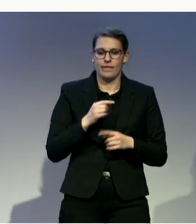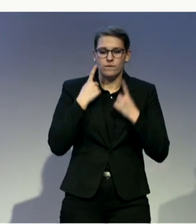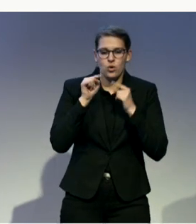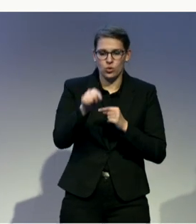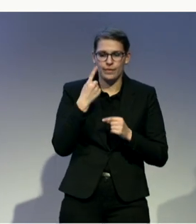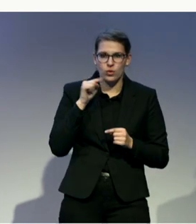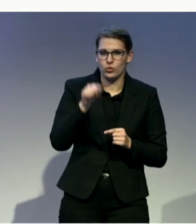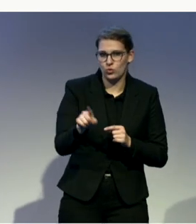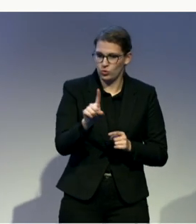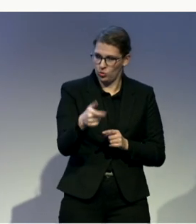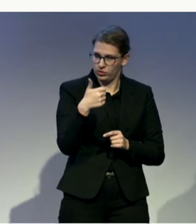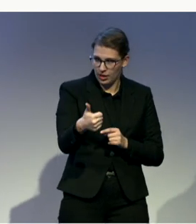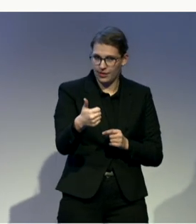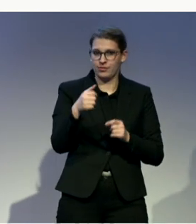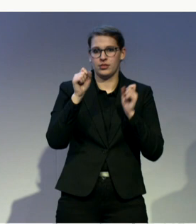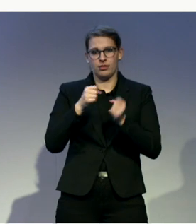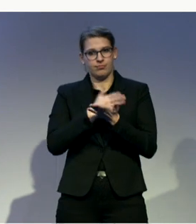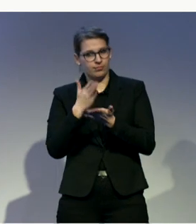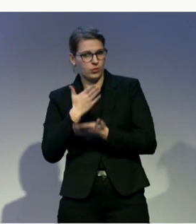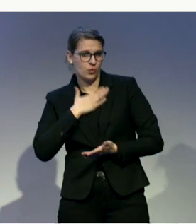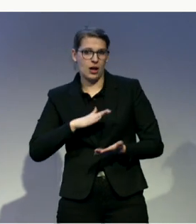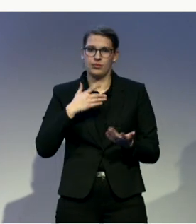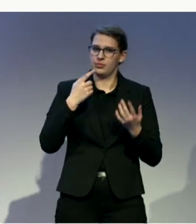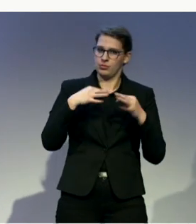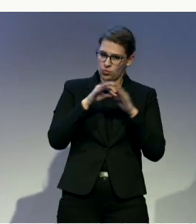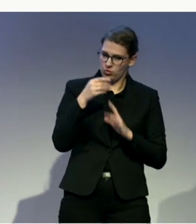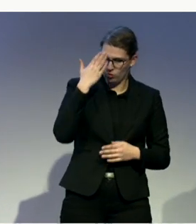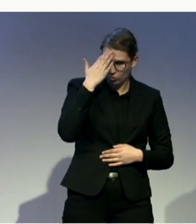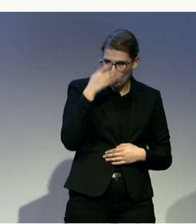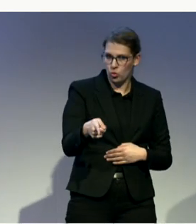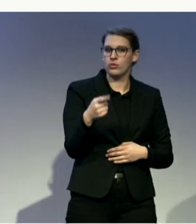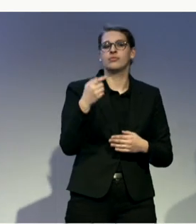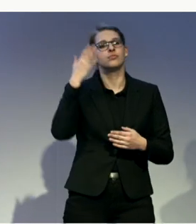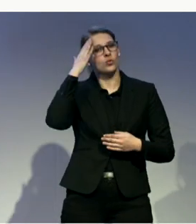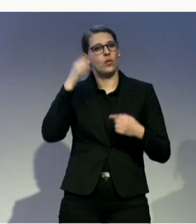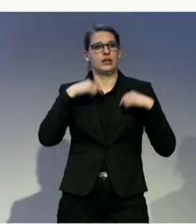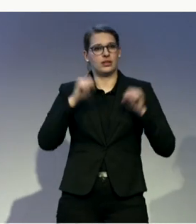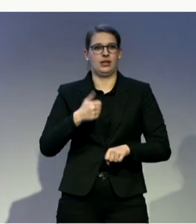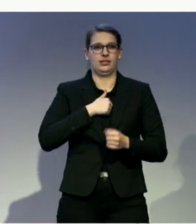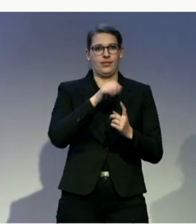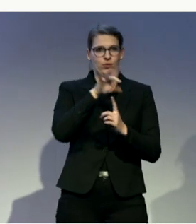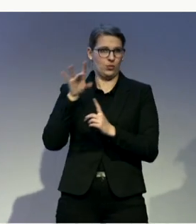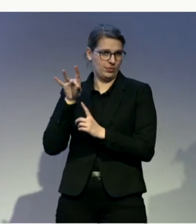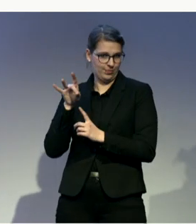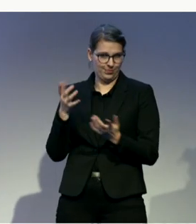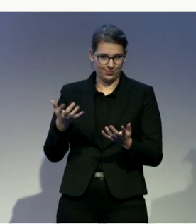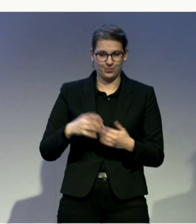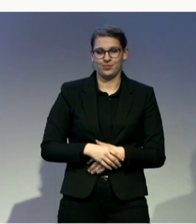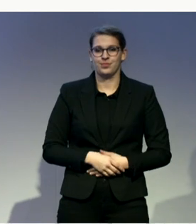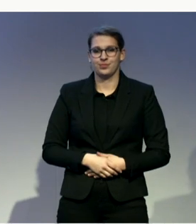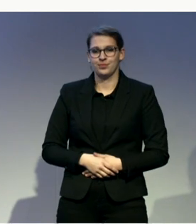So that is something extremely important in relation to supported housing. Now we go a little